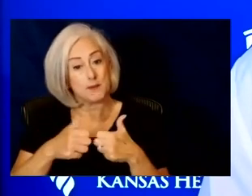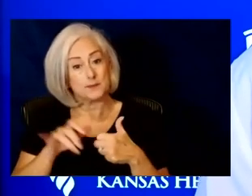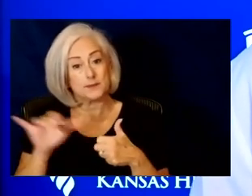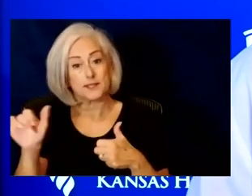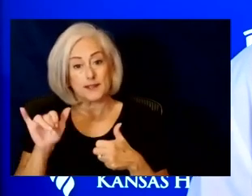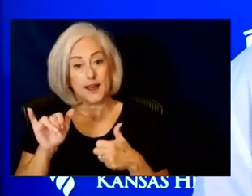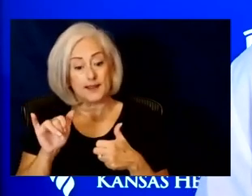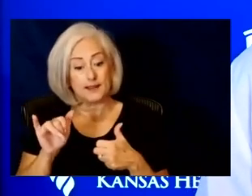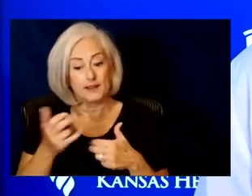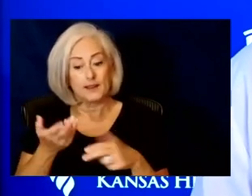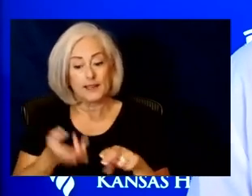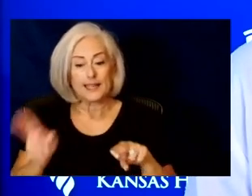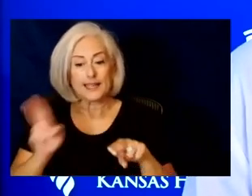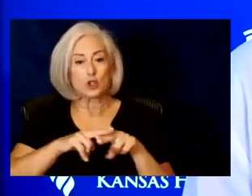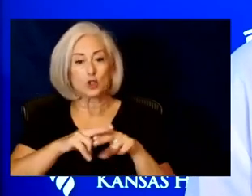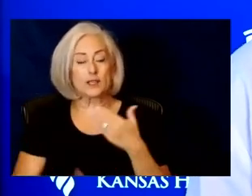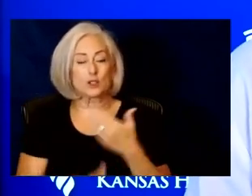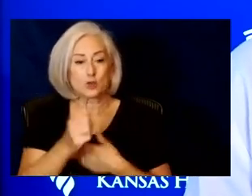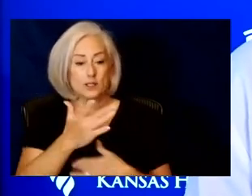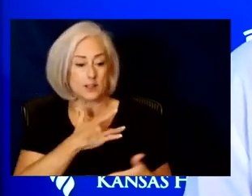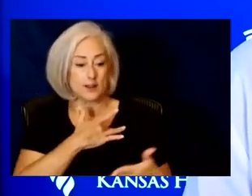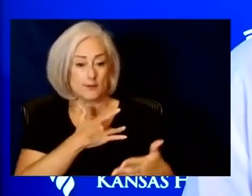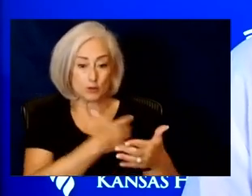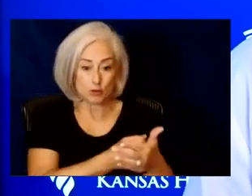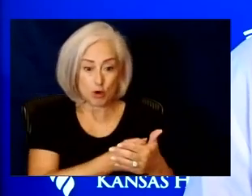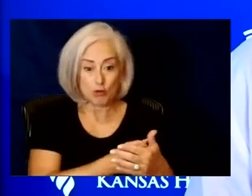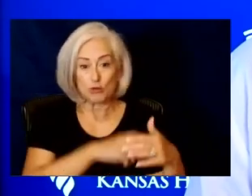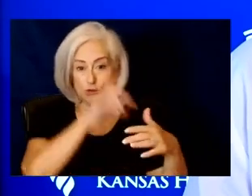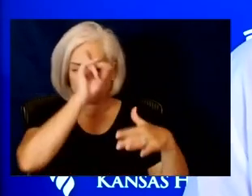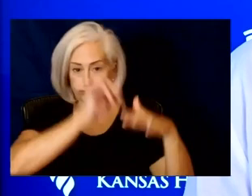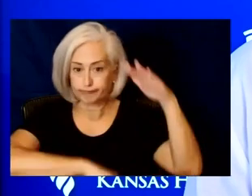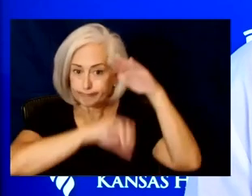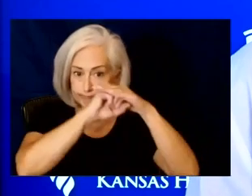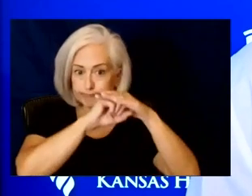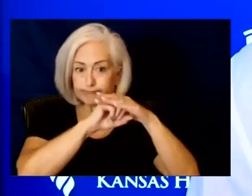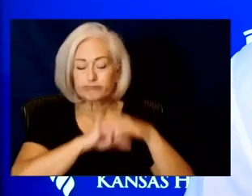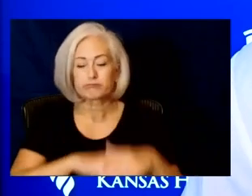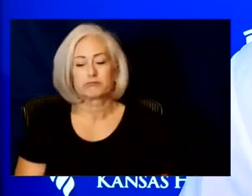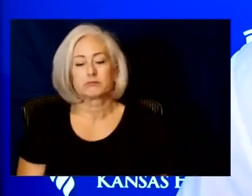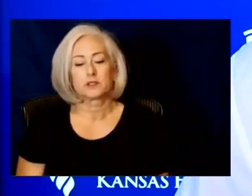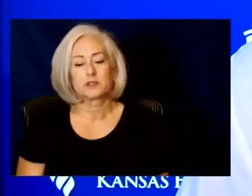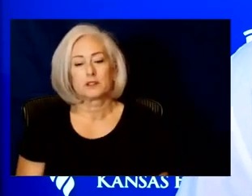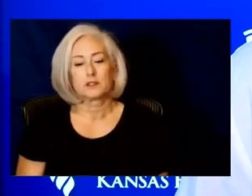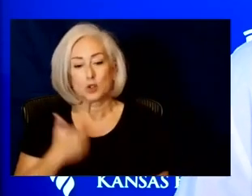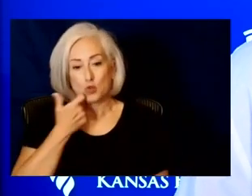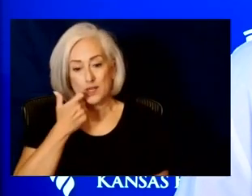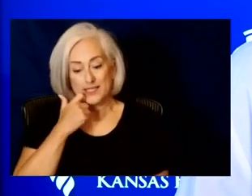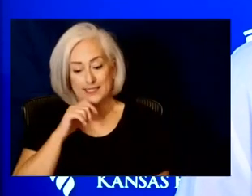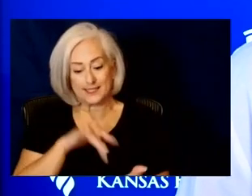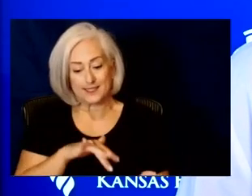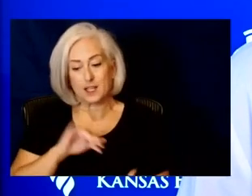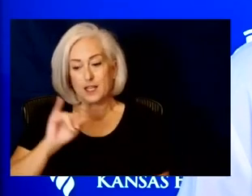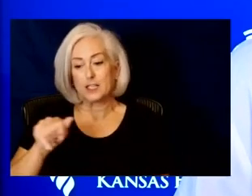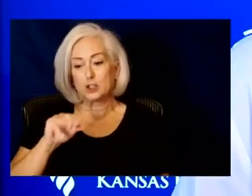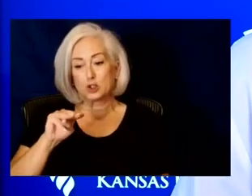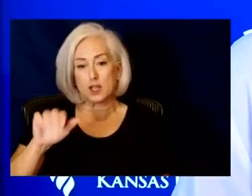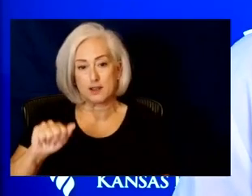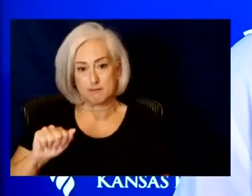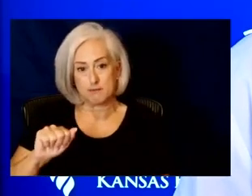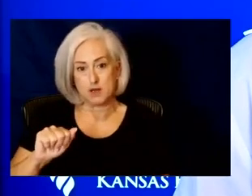stroke later on. It can increase your risk of heart disease. A recent published study in JAMA, the JAMA